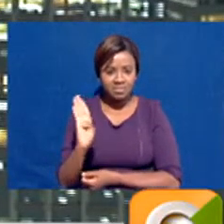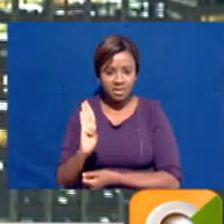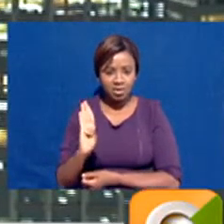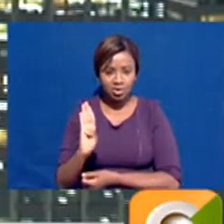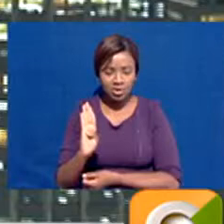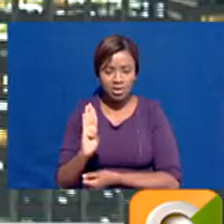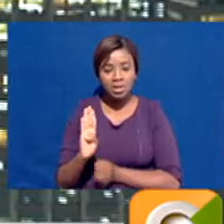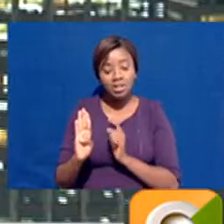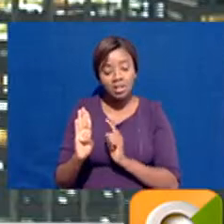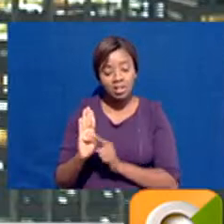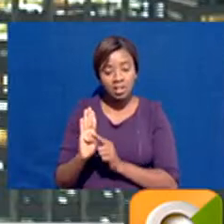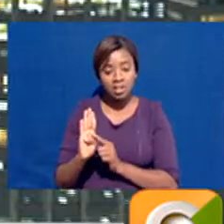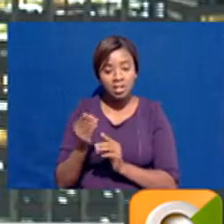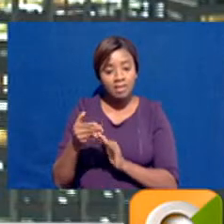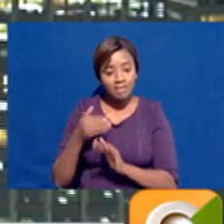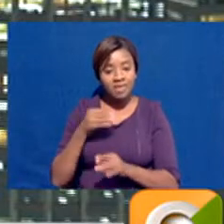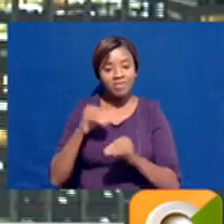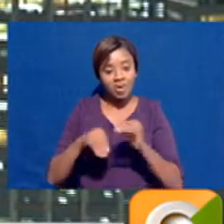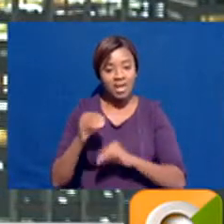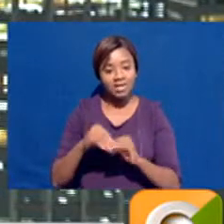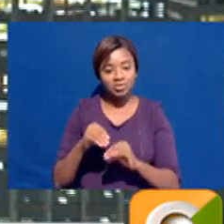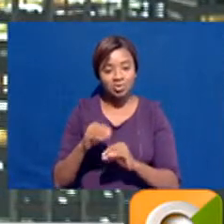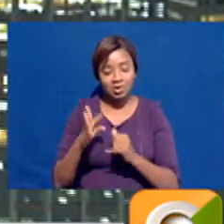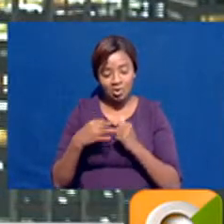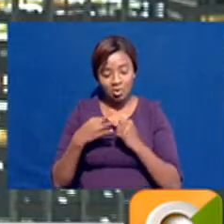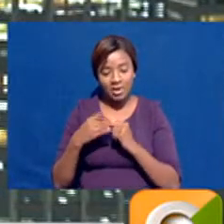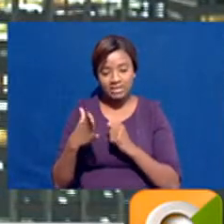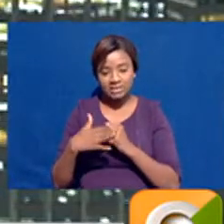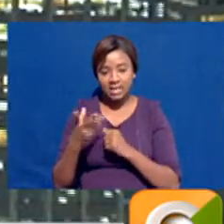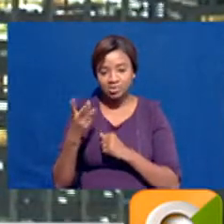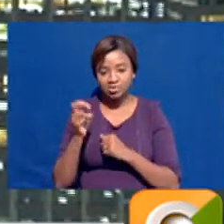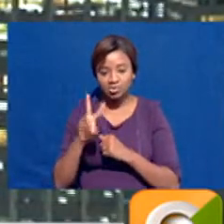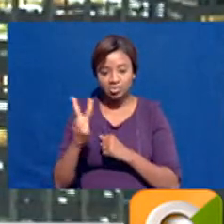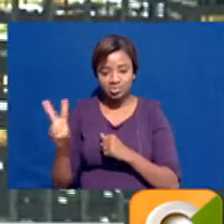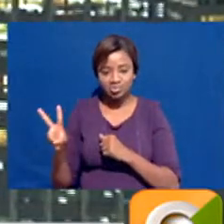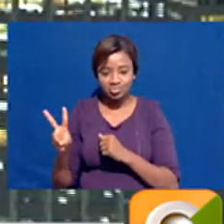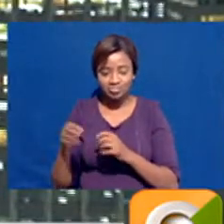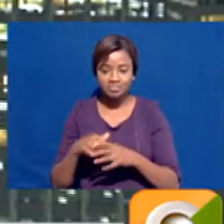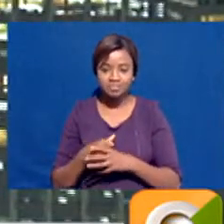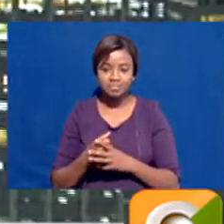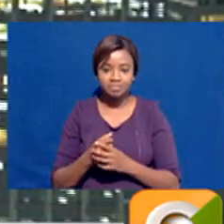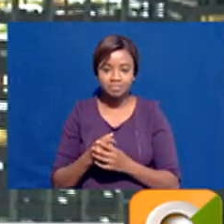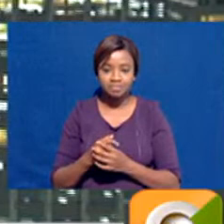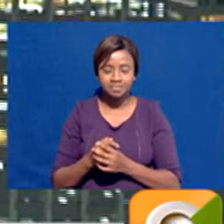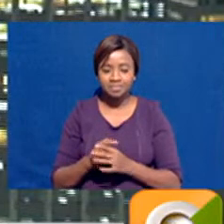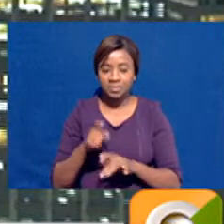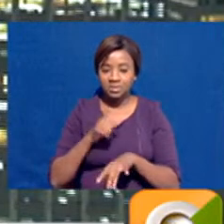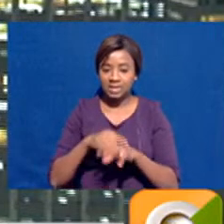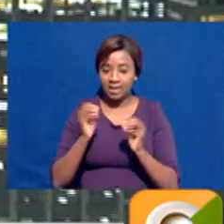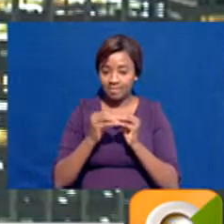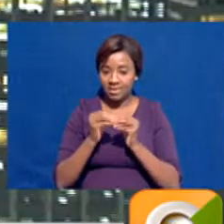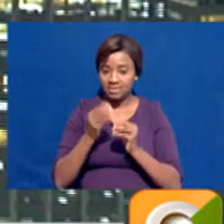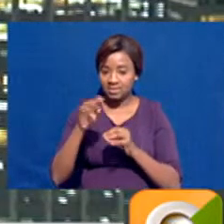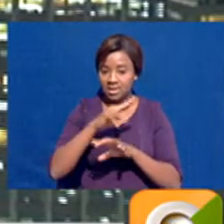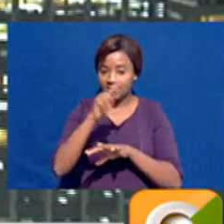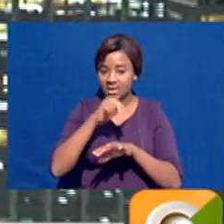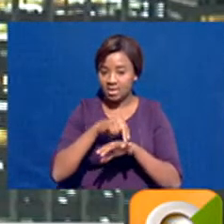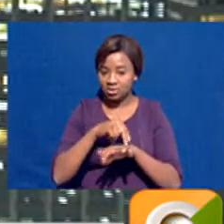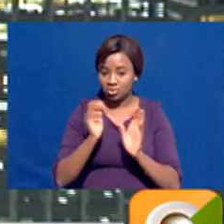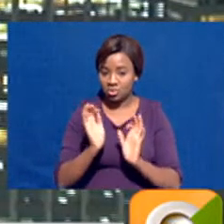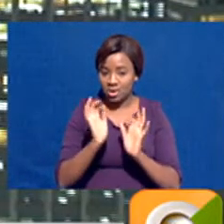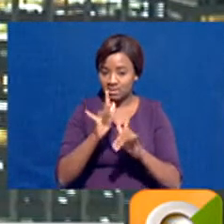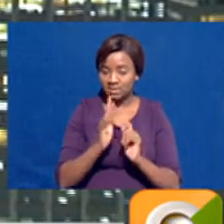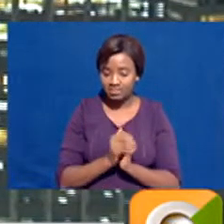shillings made in the run-up to the August 9th, 2022 general election. Appearing before the National Assembly Committee on